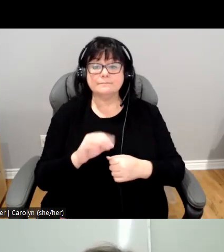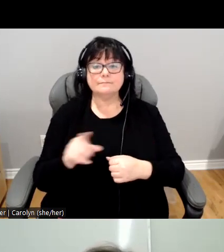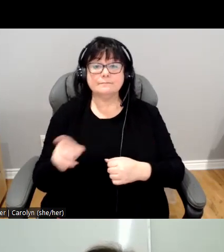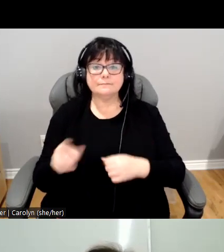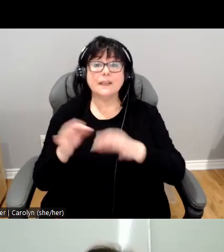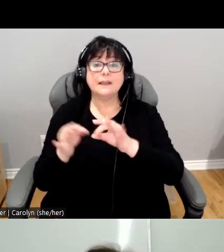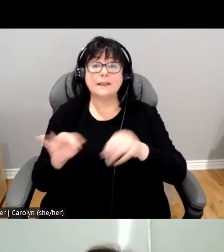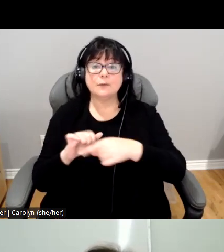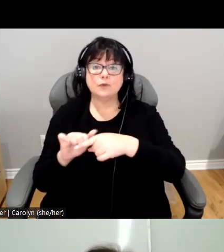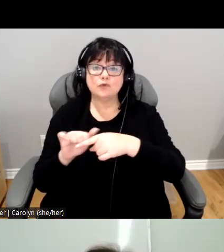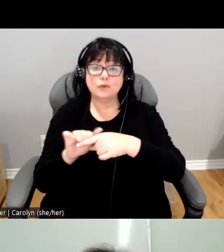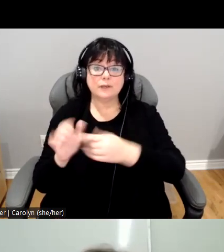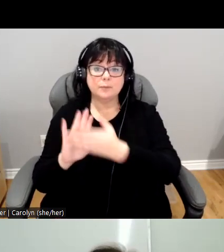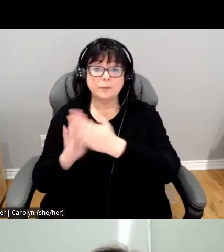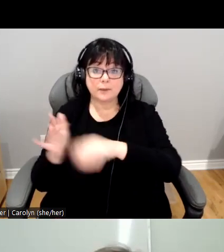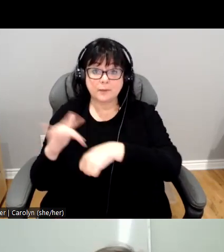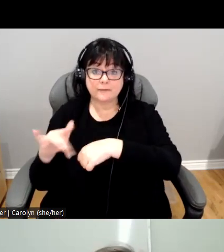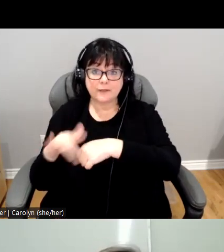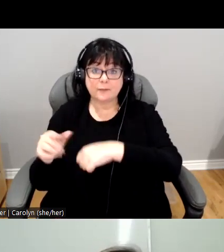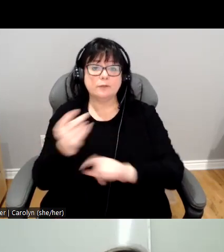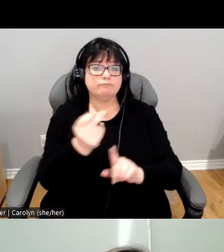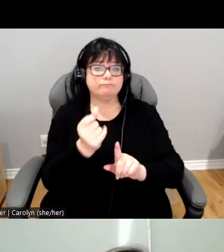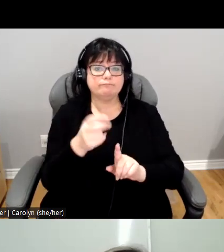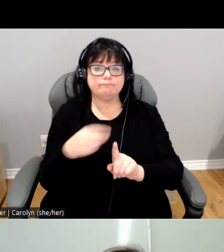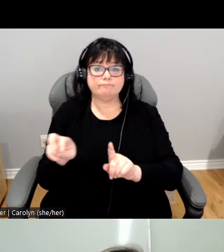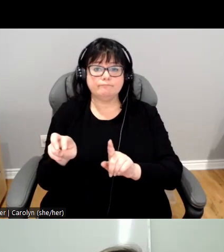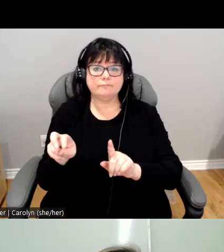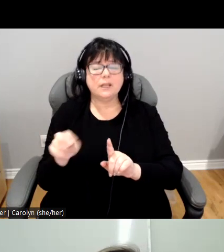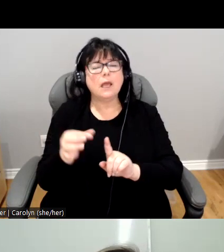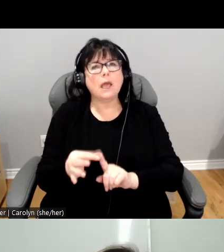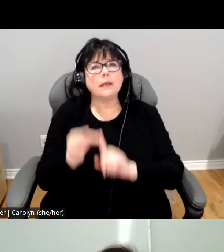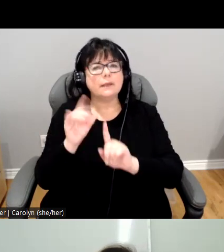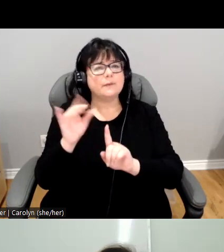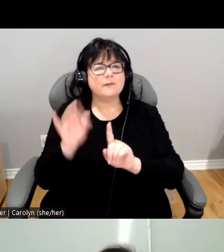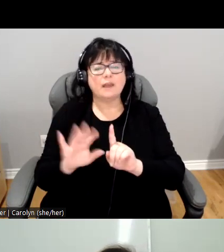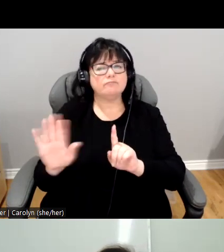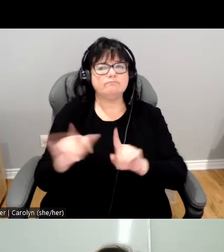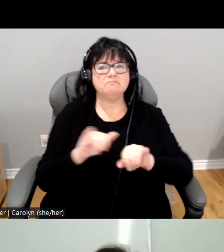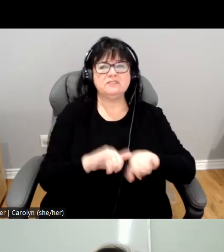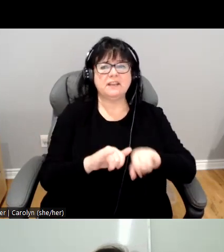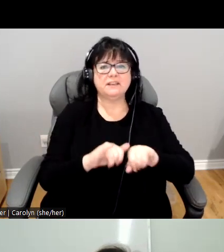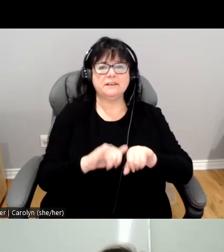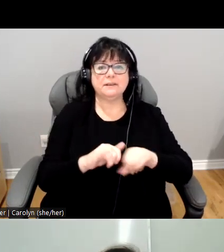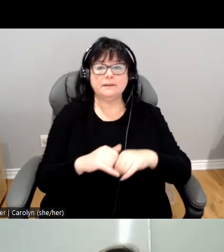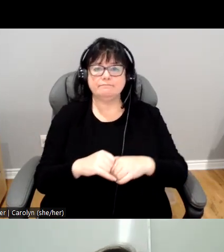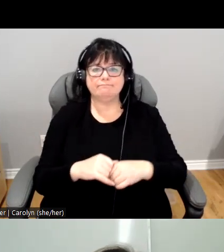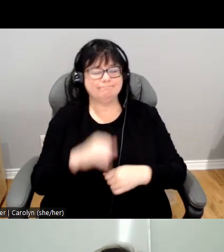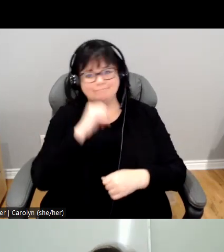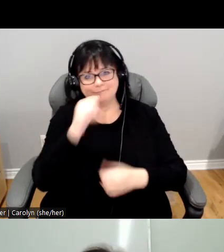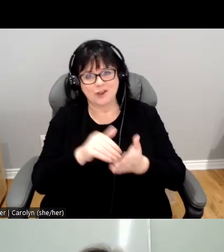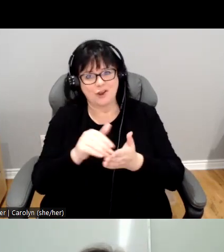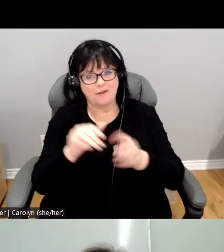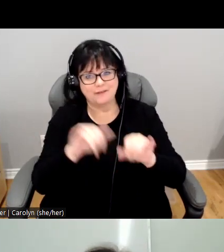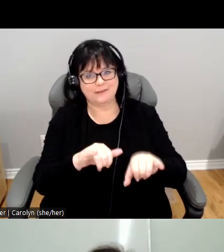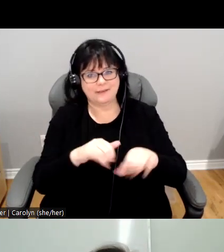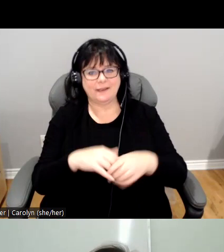language training unless they chose not to, which doesn't happen very often. There was distrust